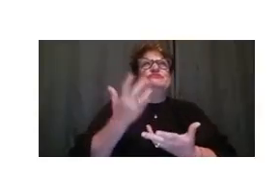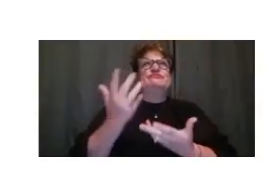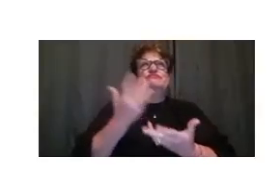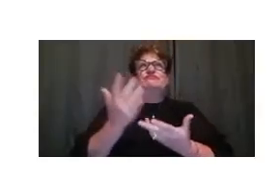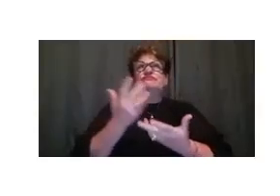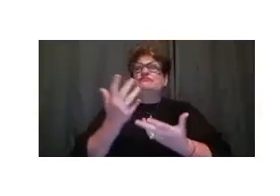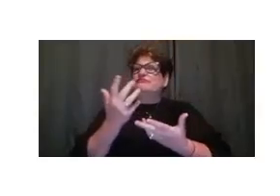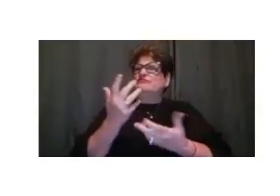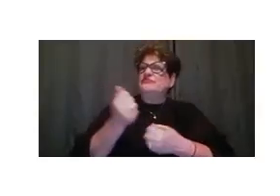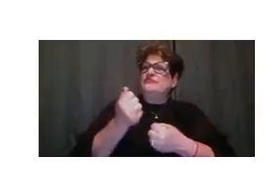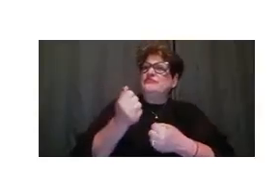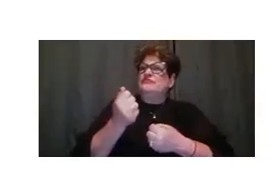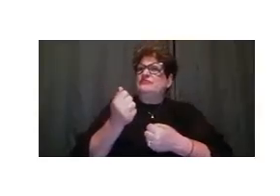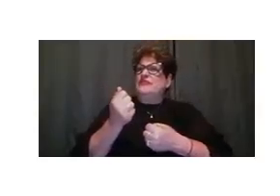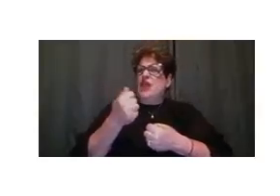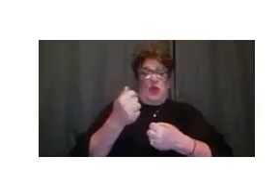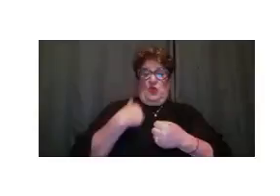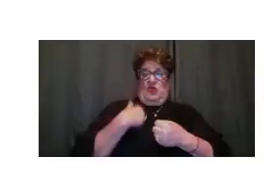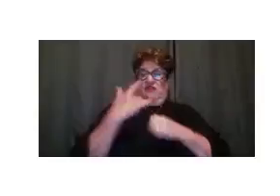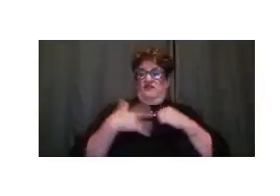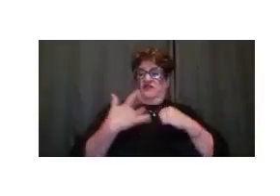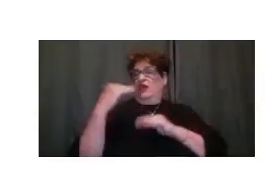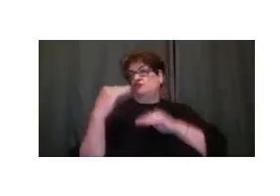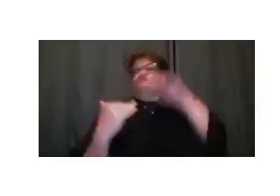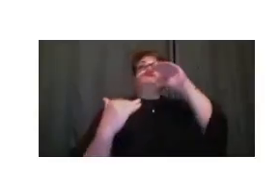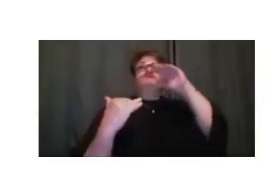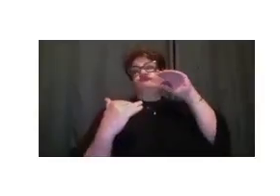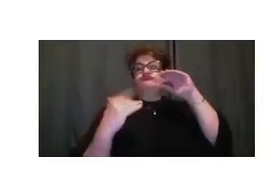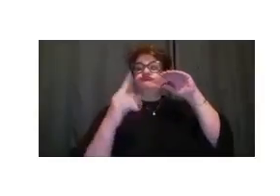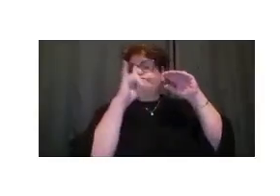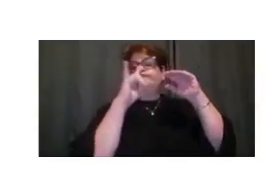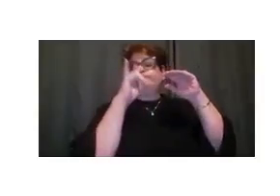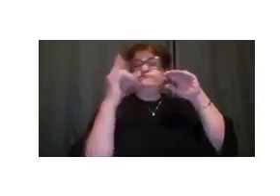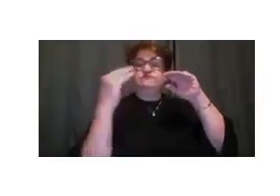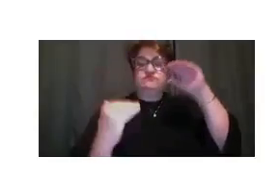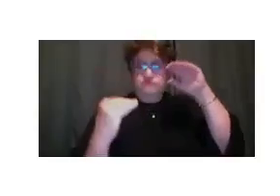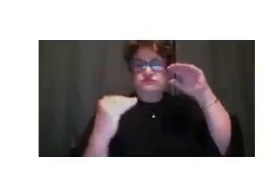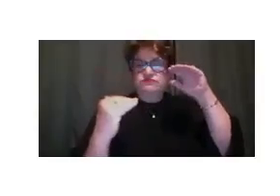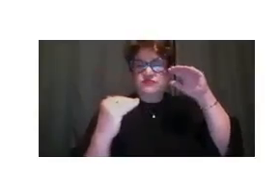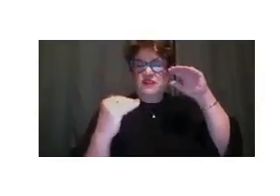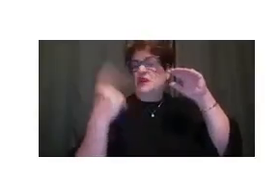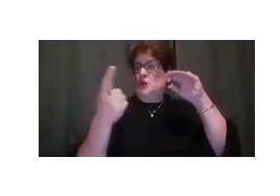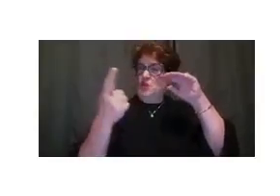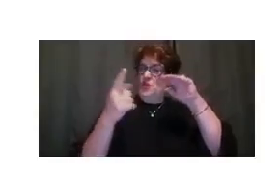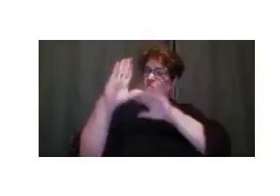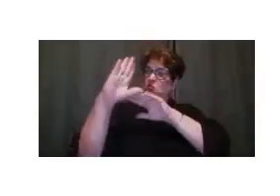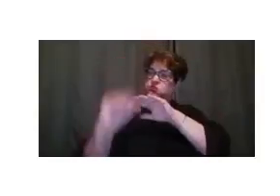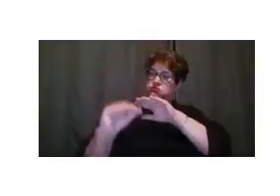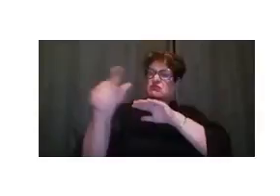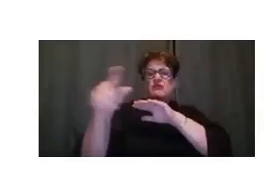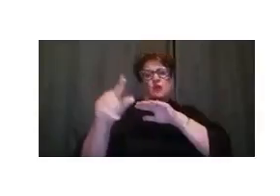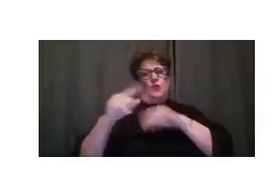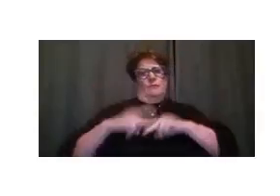really make ourselves feel better about ourselves? Is